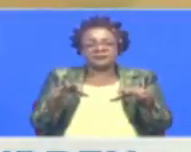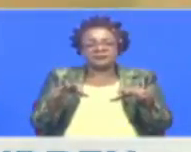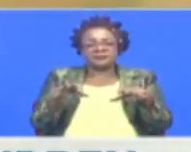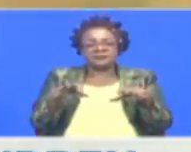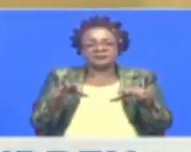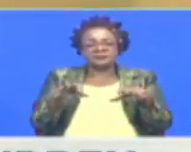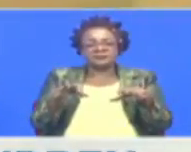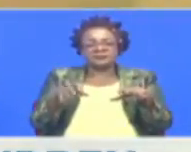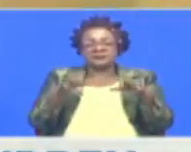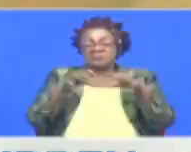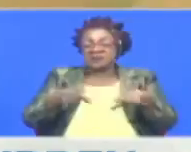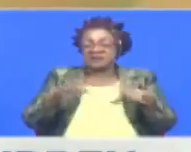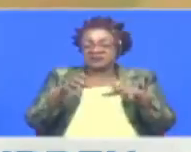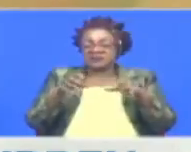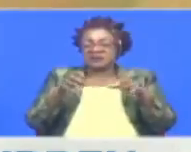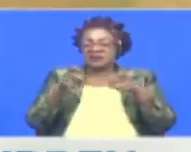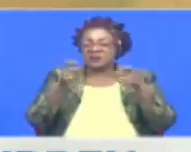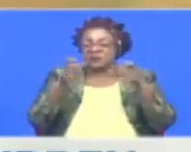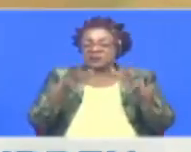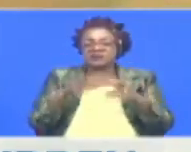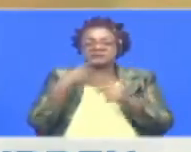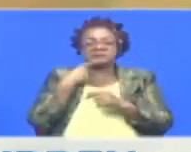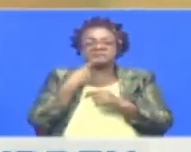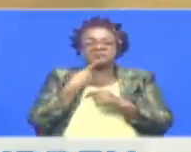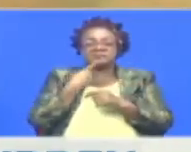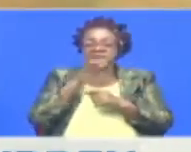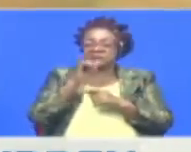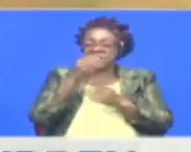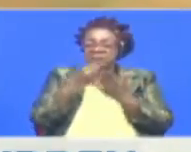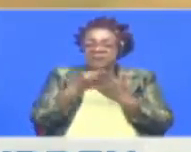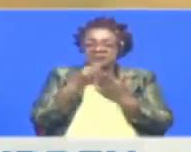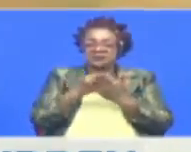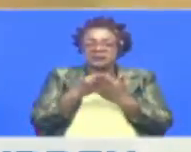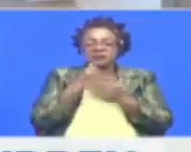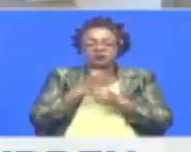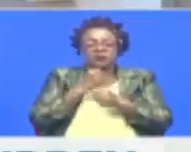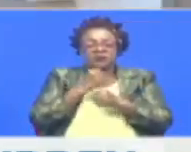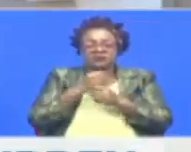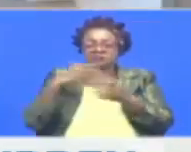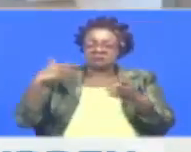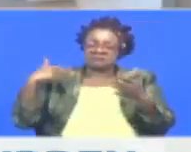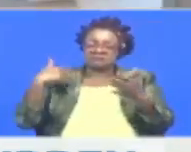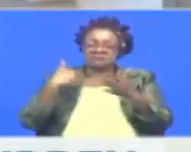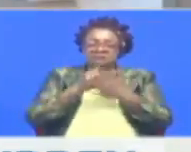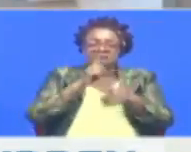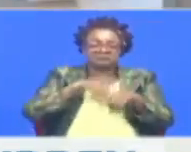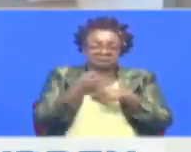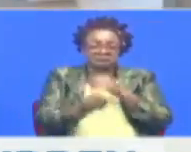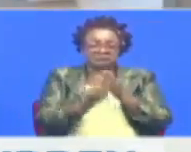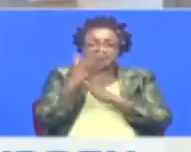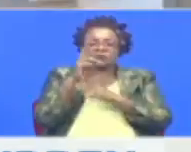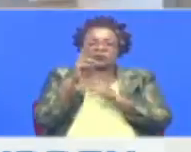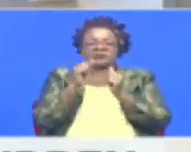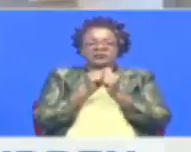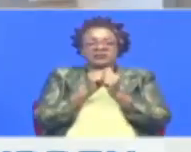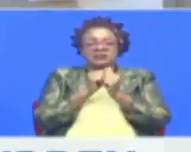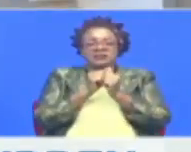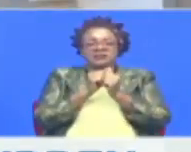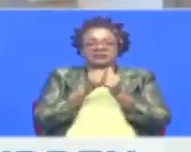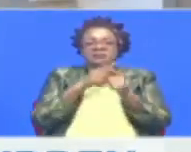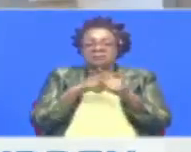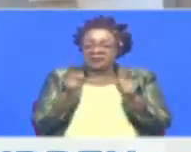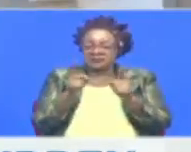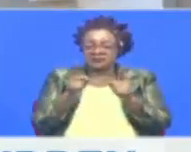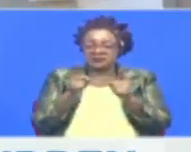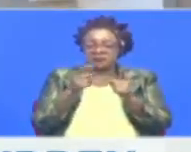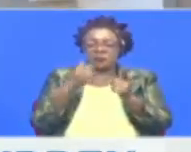The market regulator argues that the regulated pricing regime has worked ever since inception in 2010. However, there